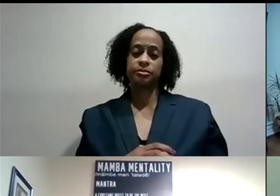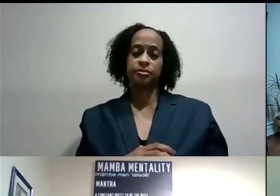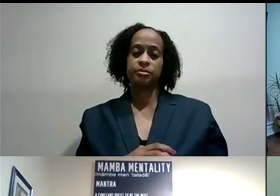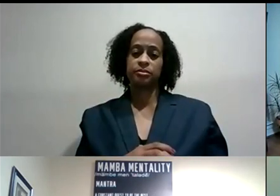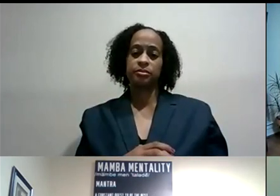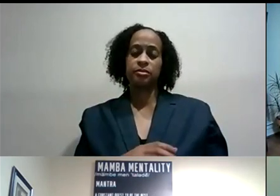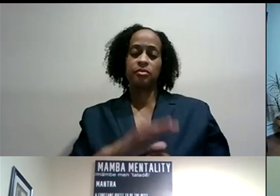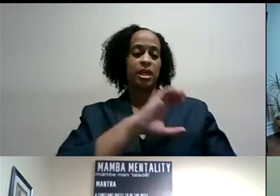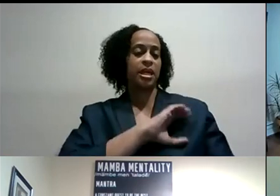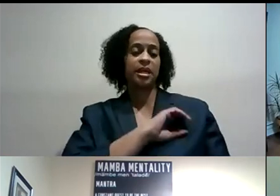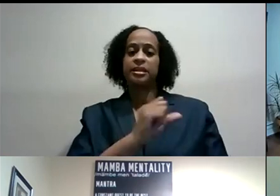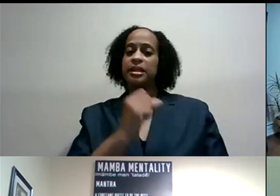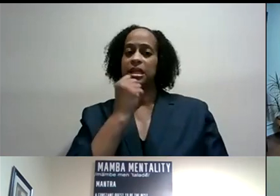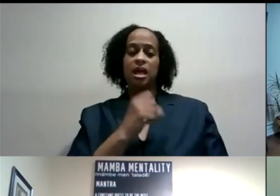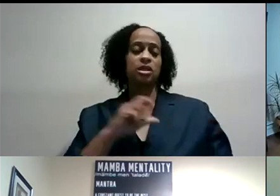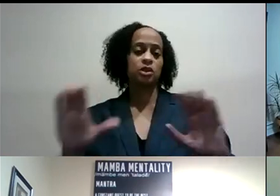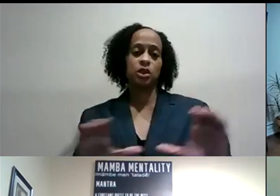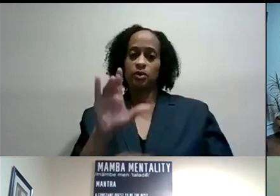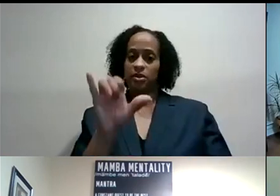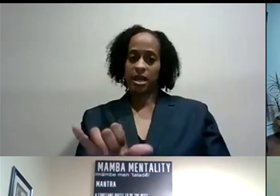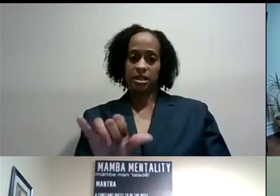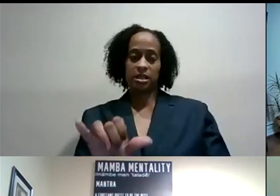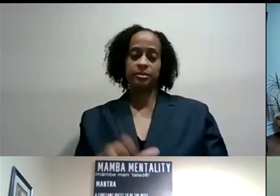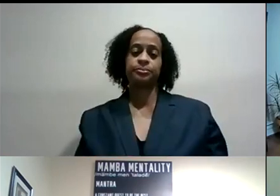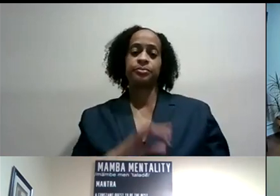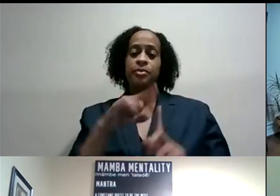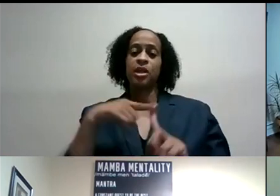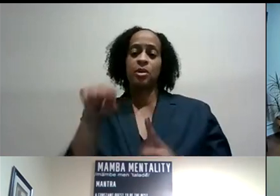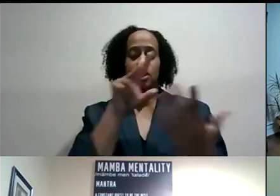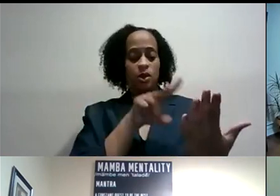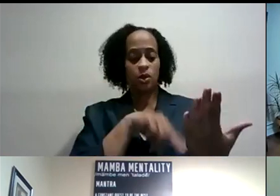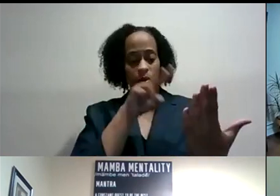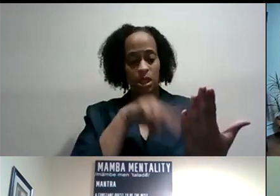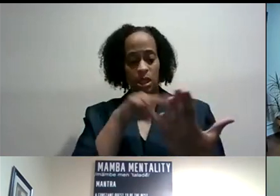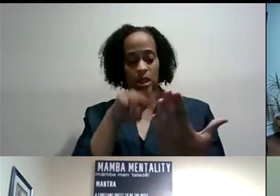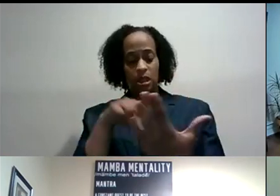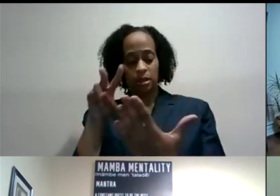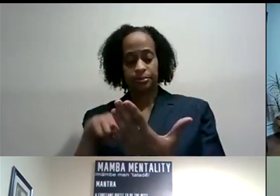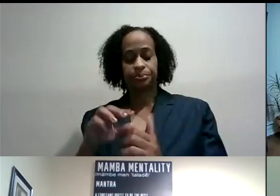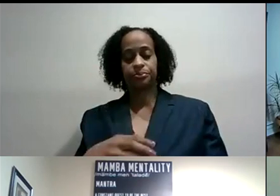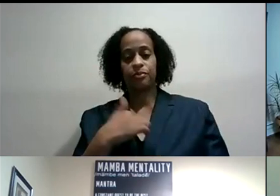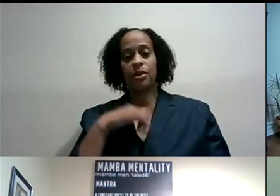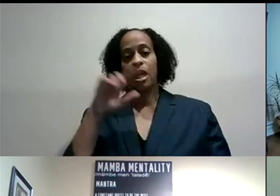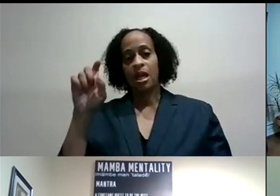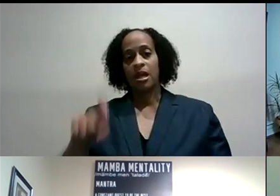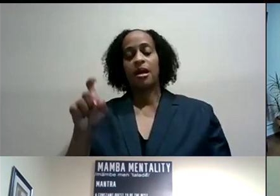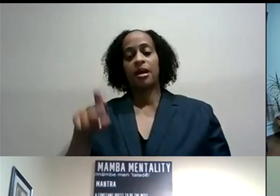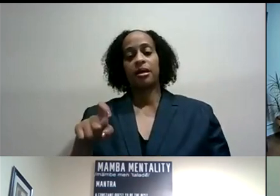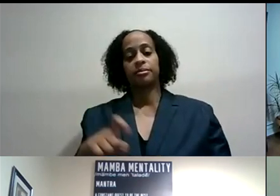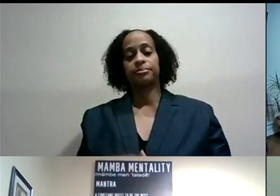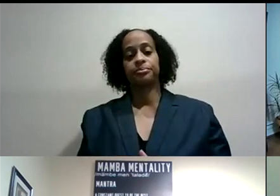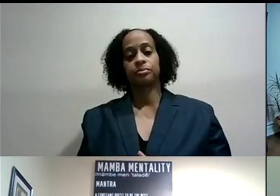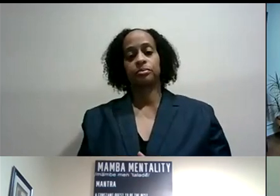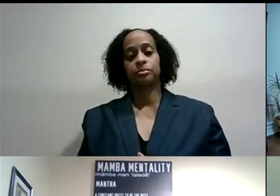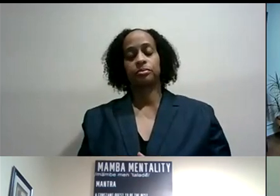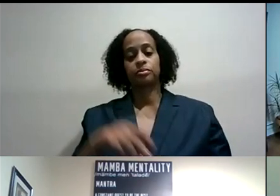not do that. And when you read, I had to go to